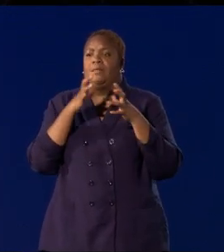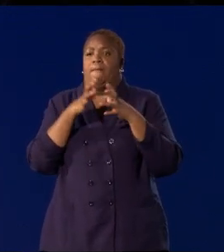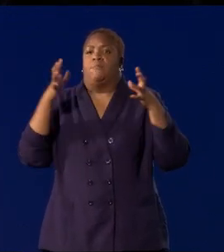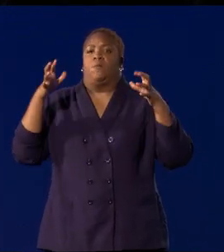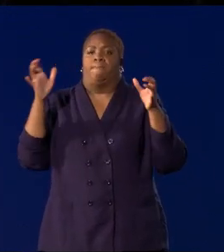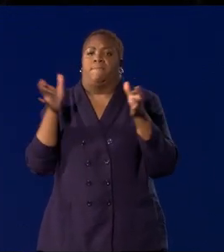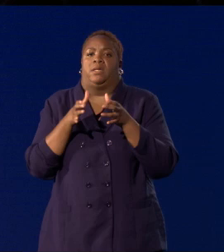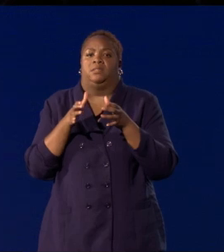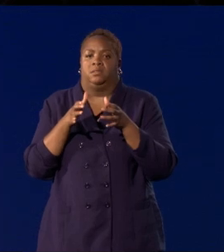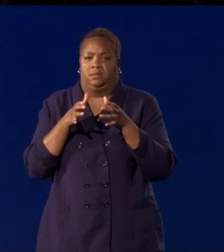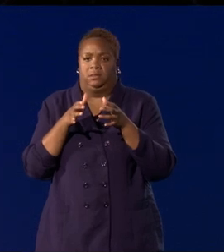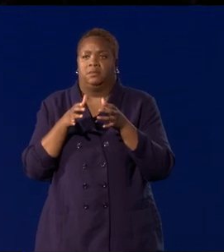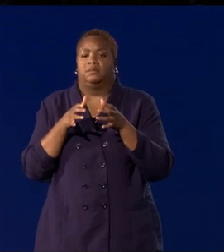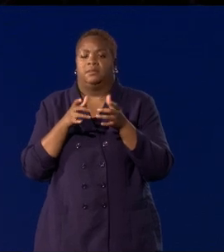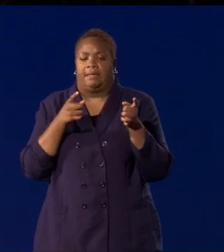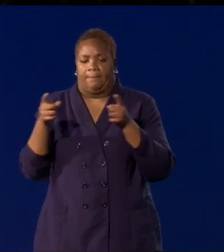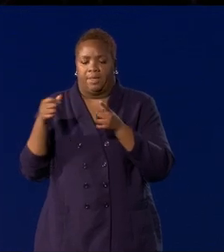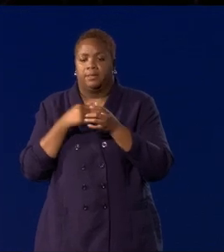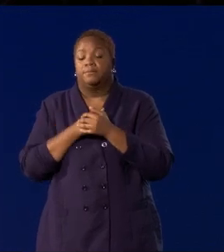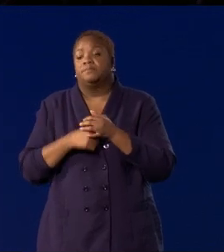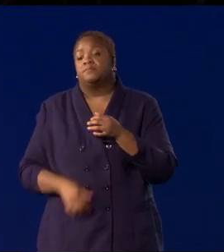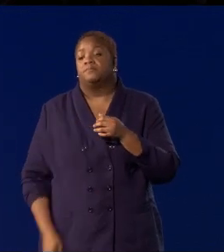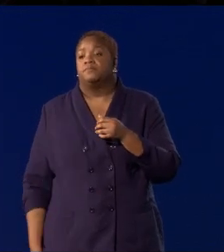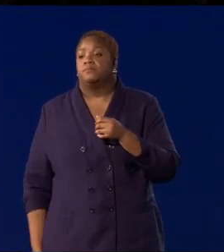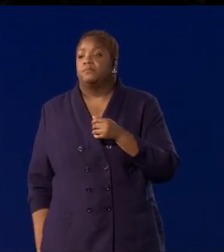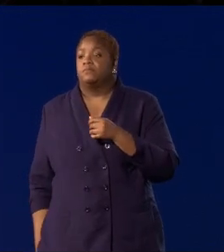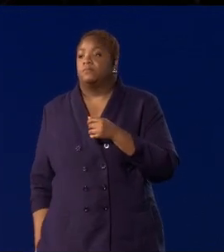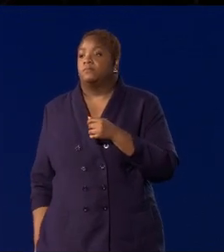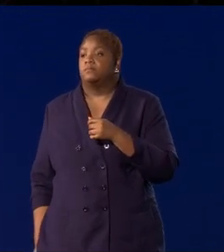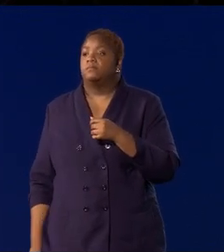movements. And I mean, that's a